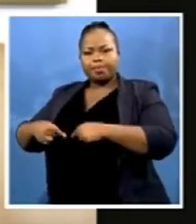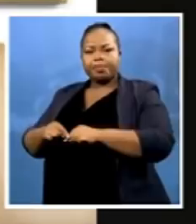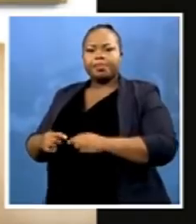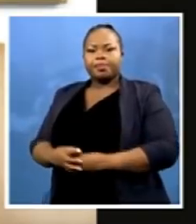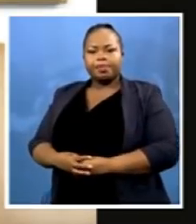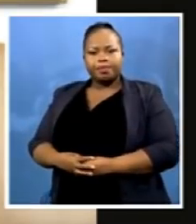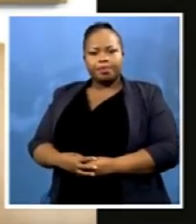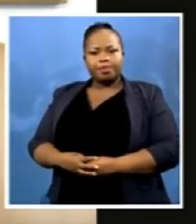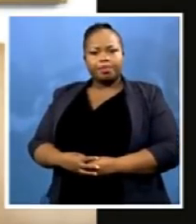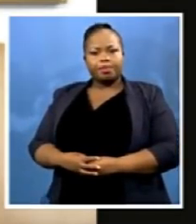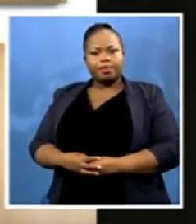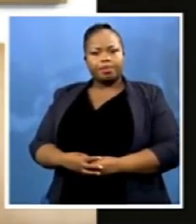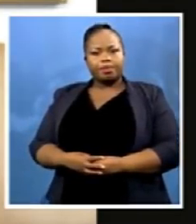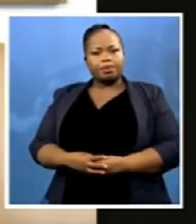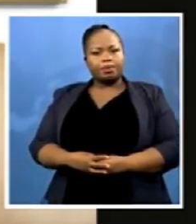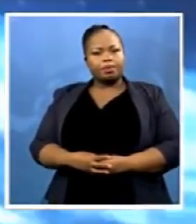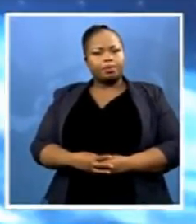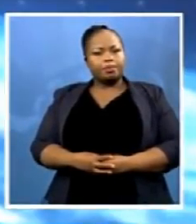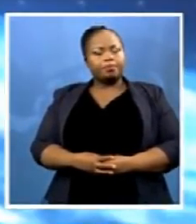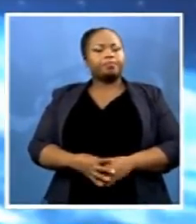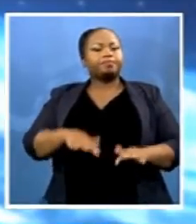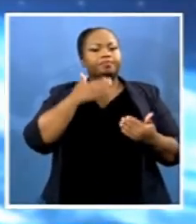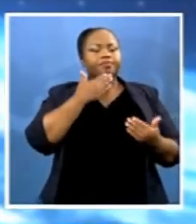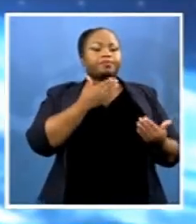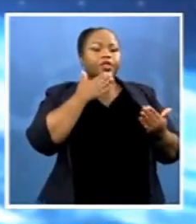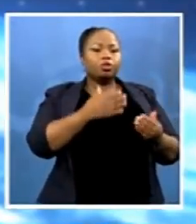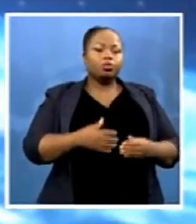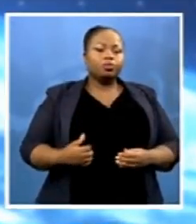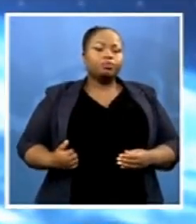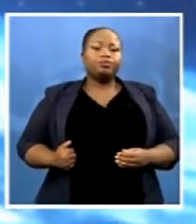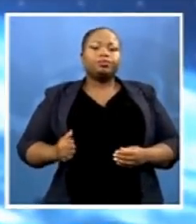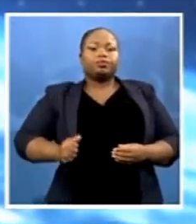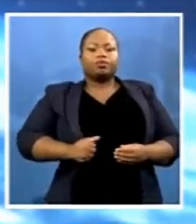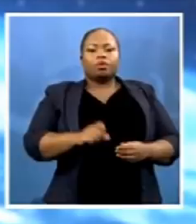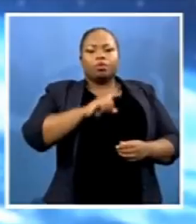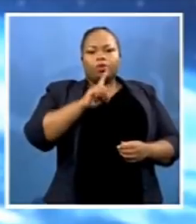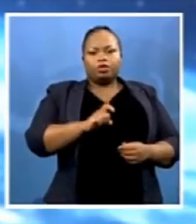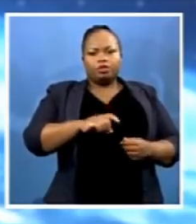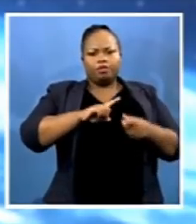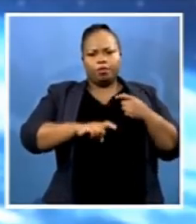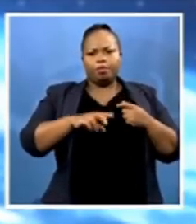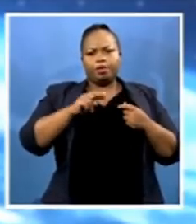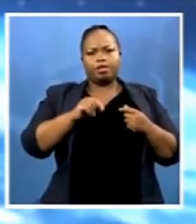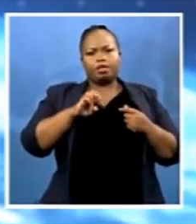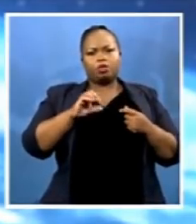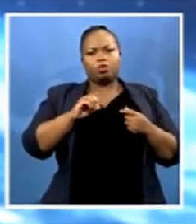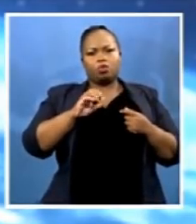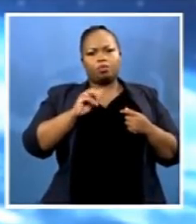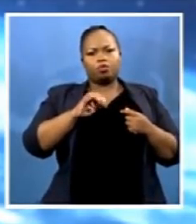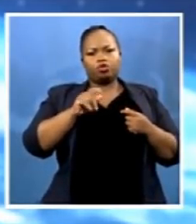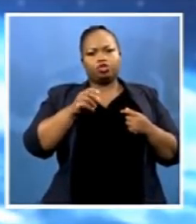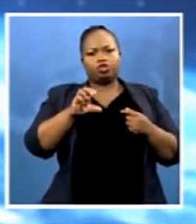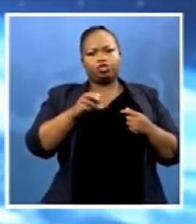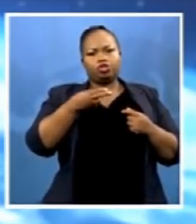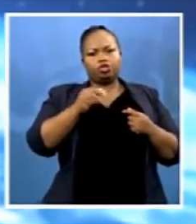Thank you, Dr. Yao. Question from Neil Munshi at the Financial Times in Nigeria. And perhaps I